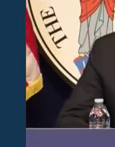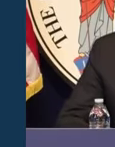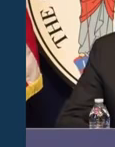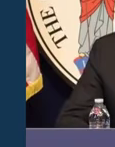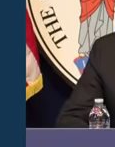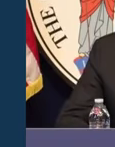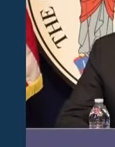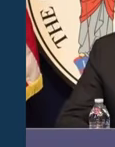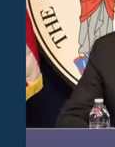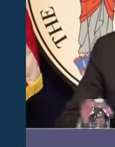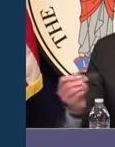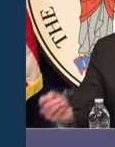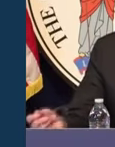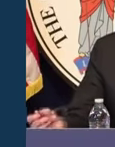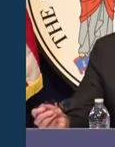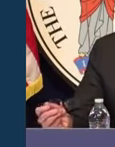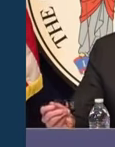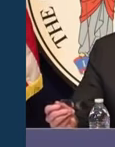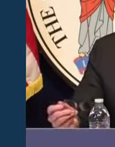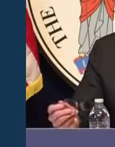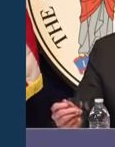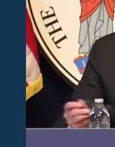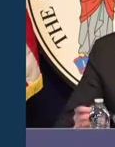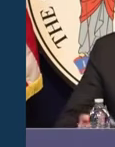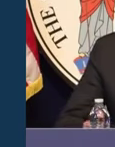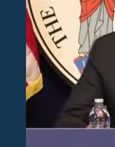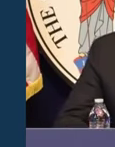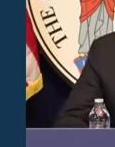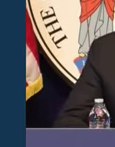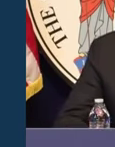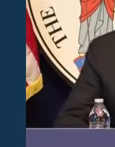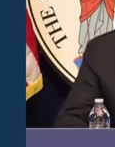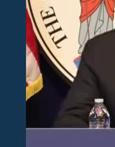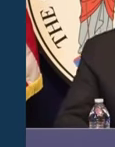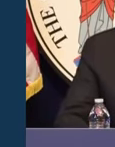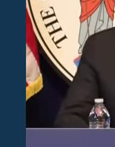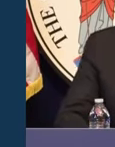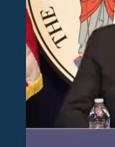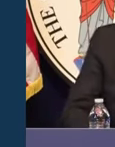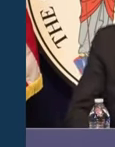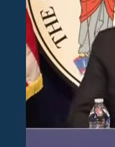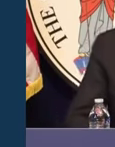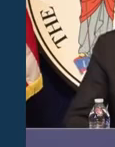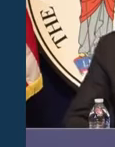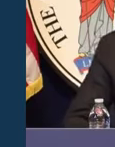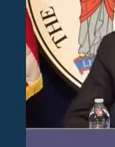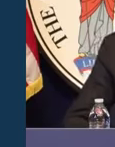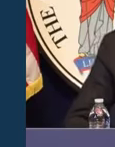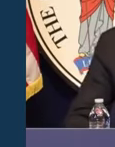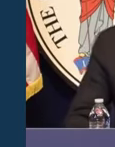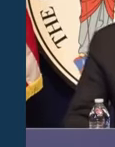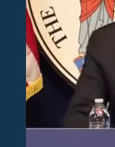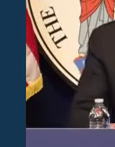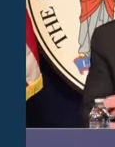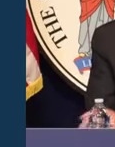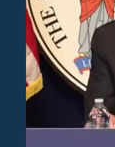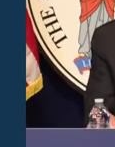these parks, and we need you to be careful. And to those who say, gosh golly, we're more rural, how about